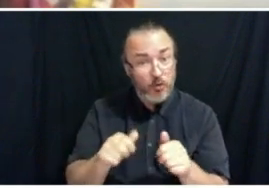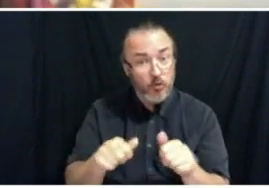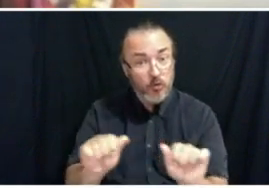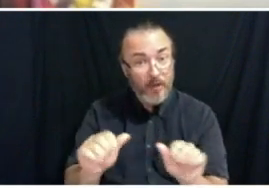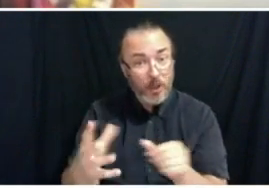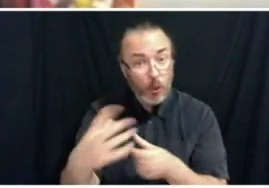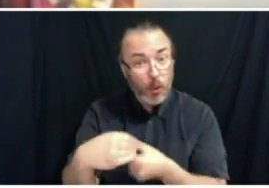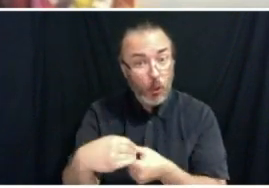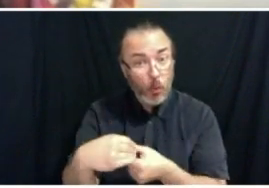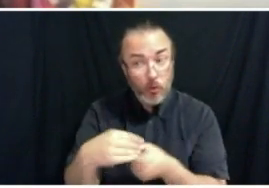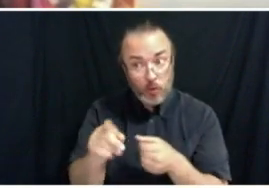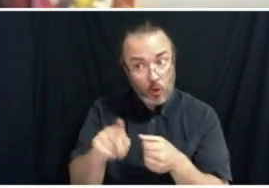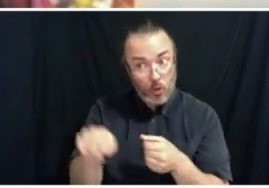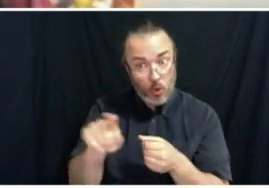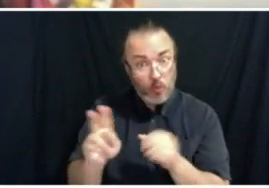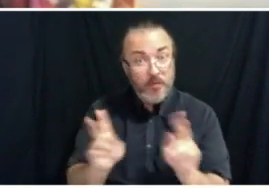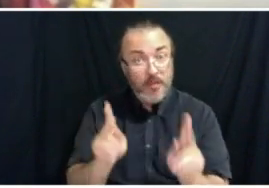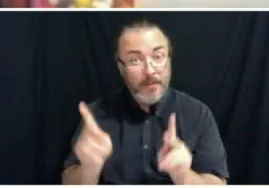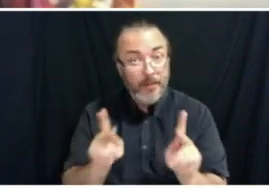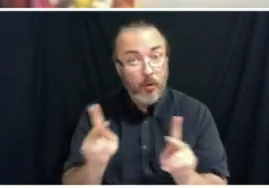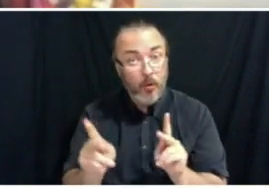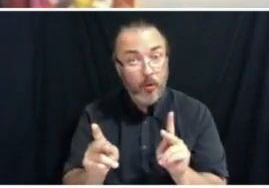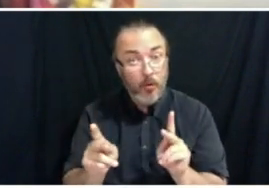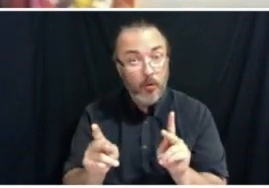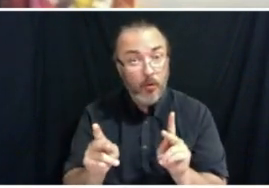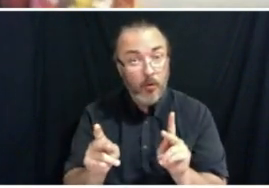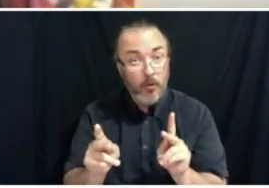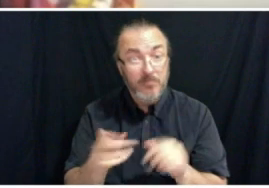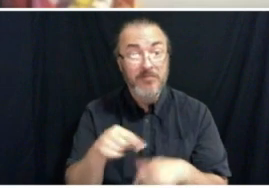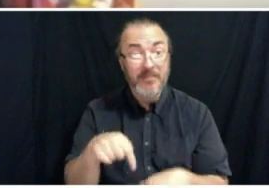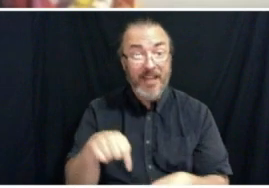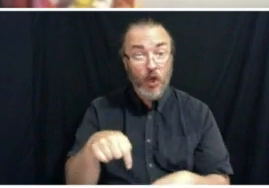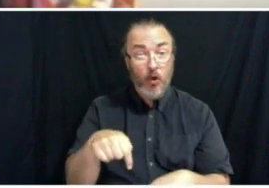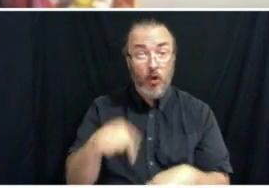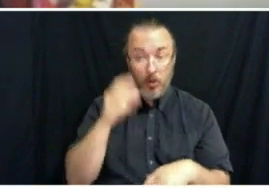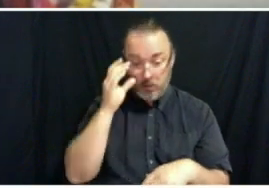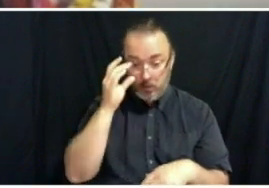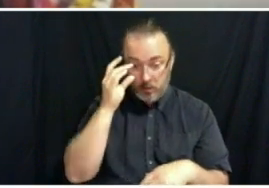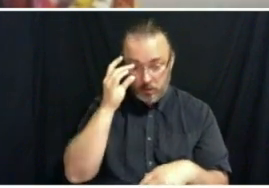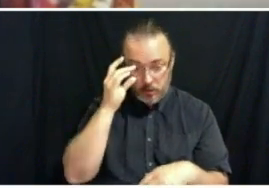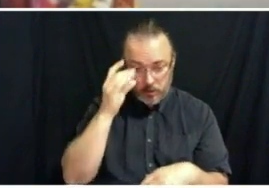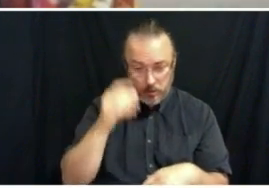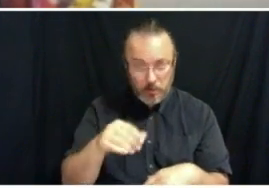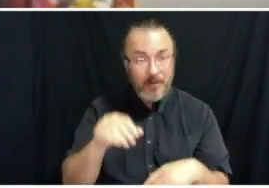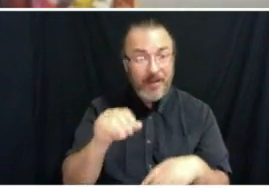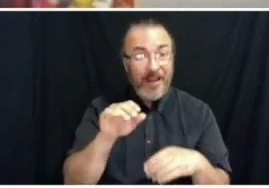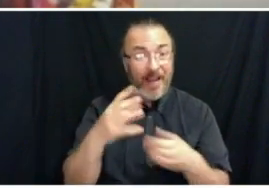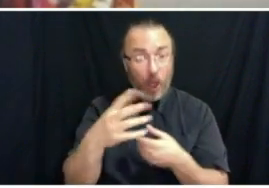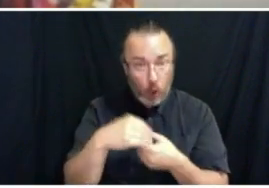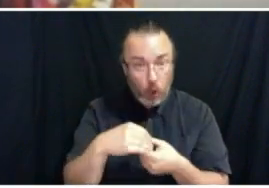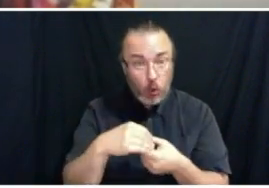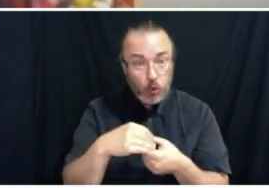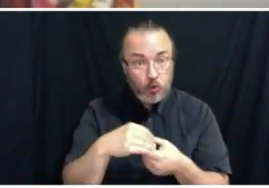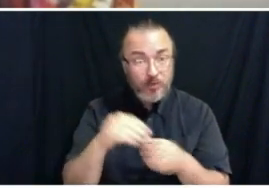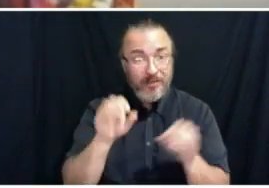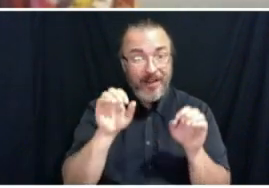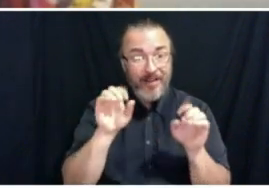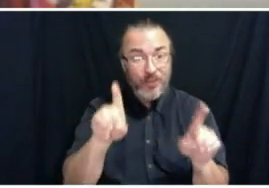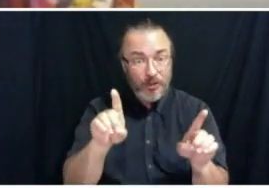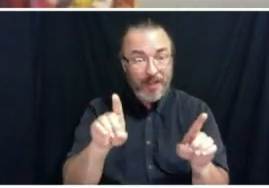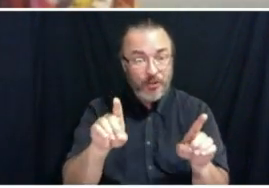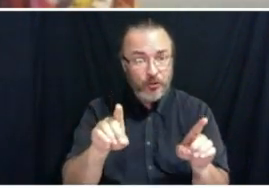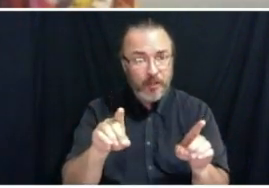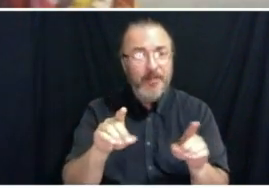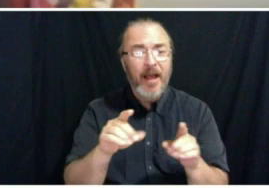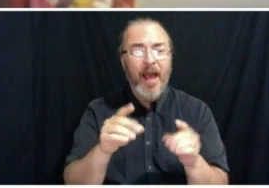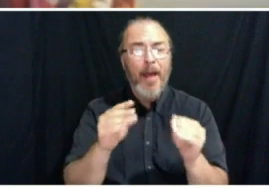this particular population group. In Colombia, we are aware that inclusion and equity in education must transcend